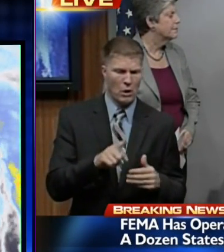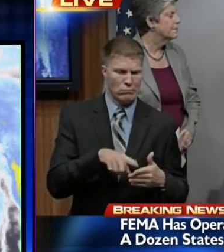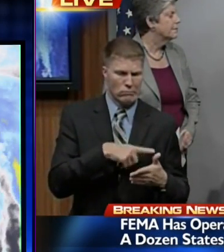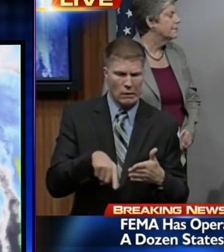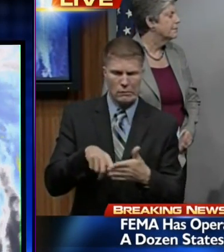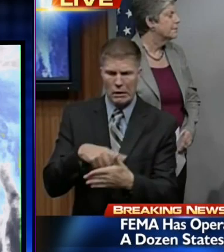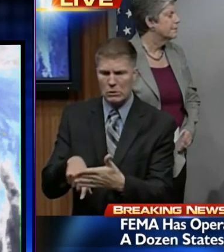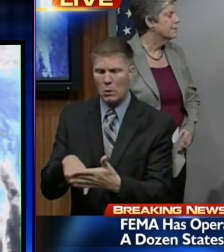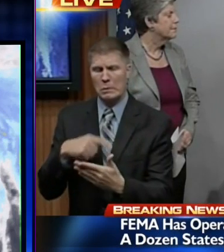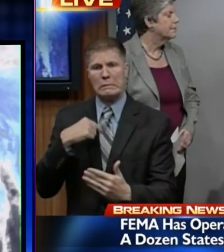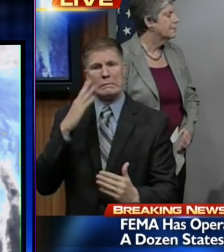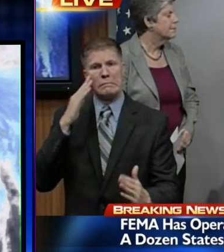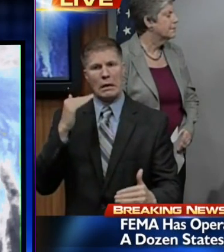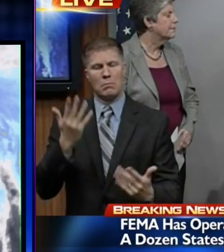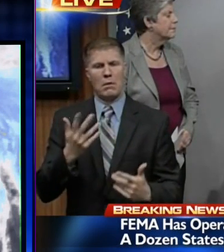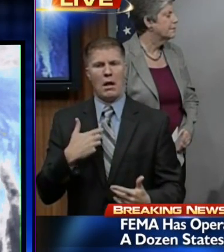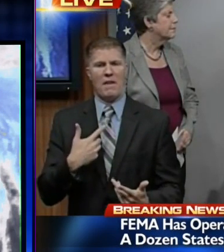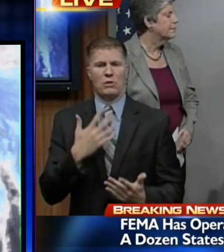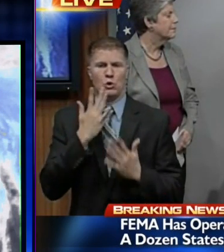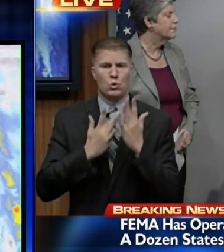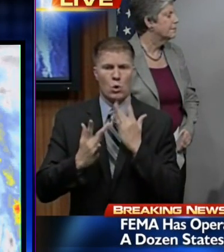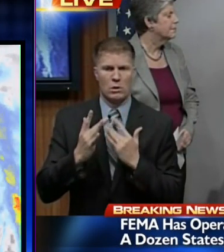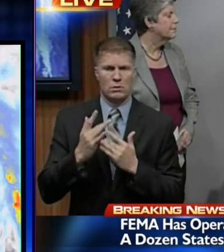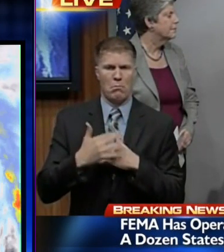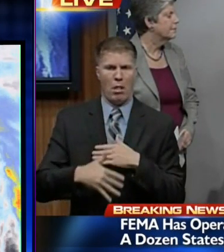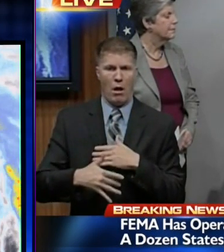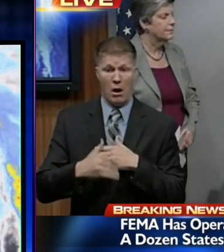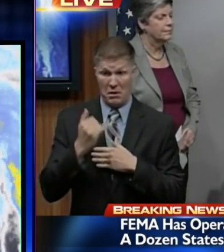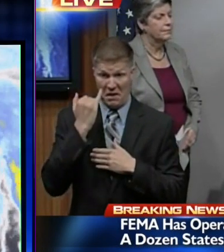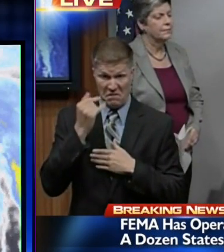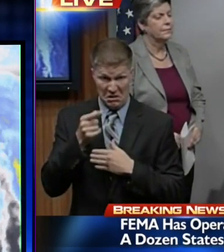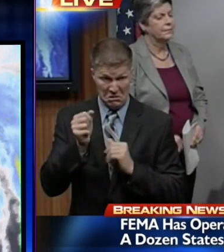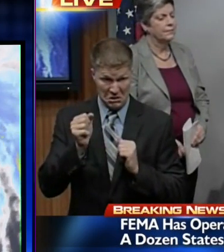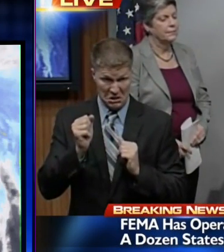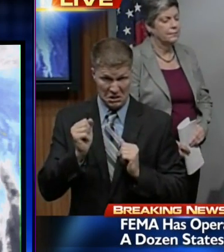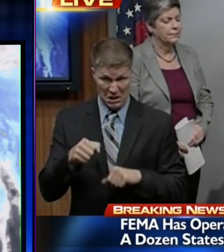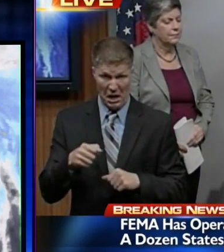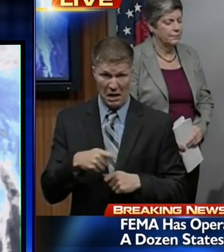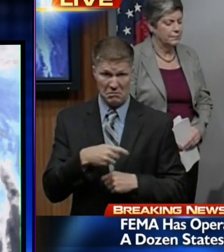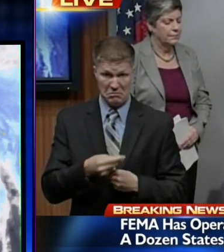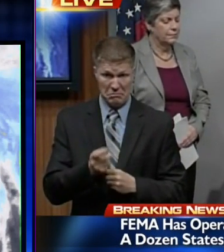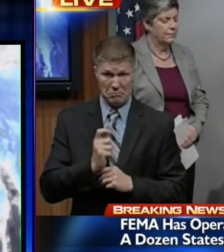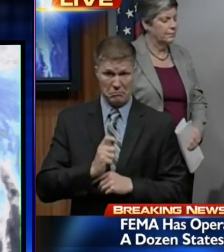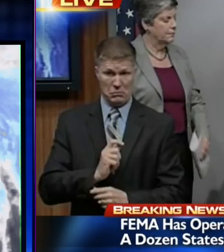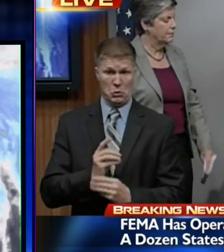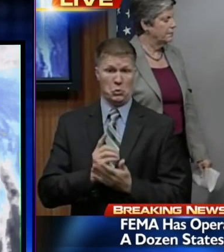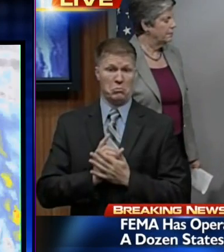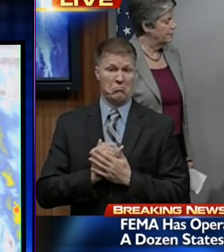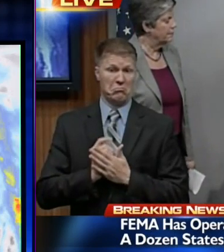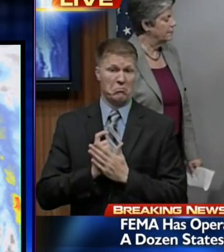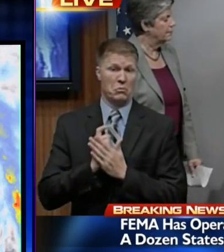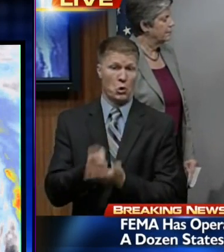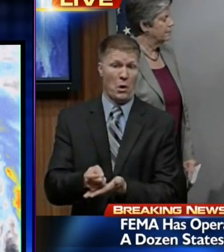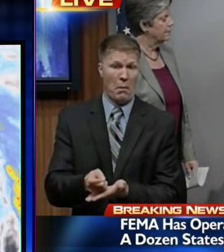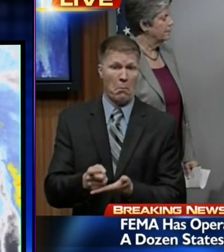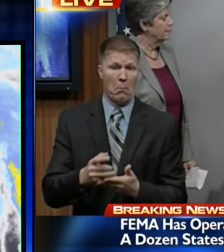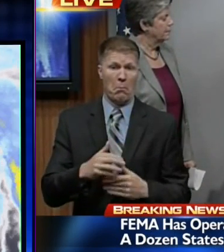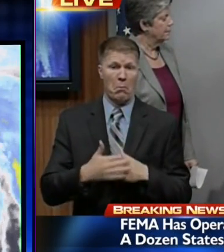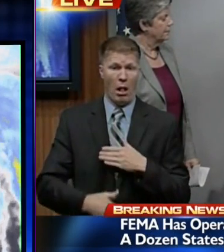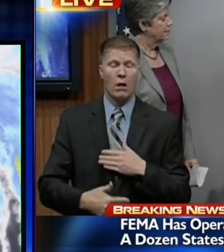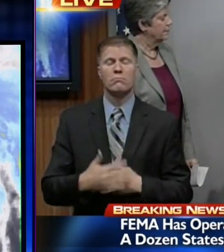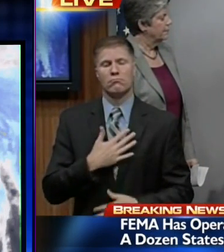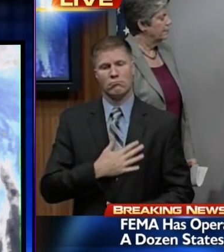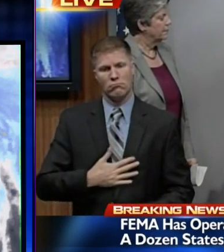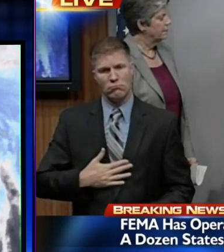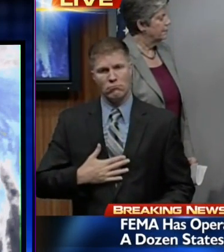we suspect there might be a blood shortage. So if you are eligible to donate blood, and you can do so, you can also give the gift,